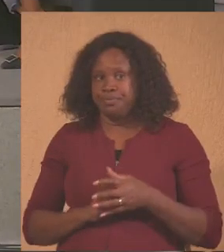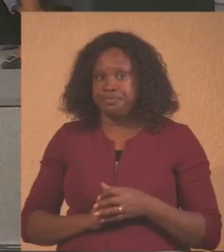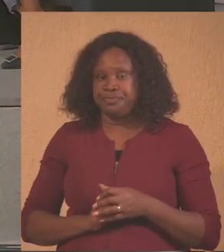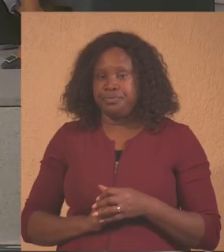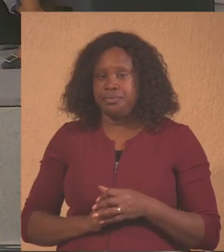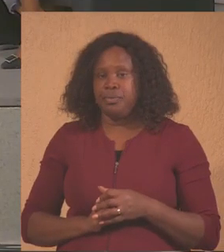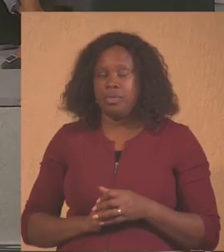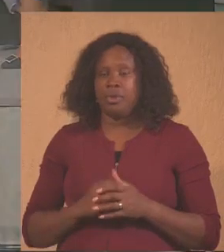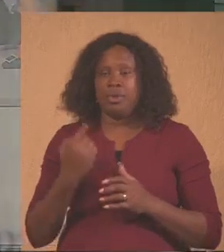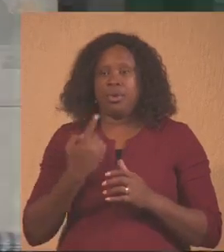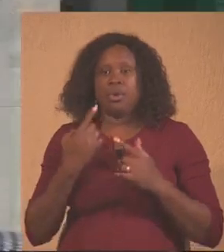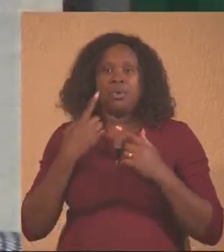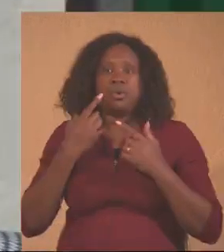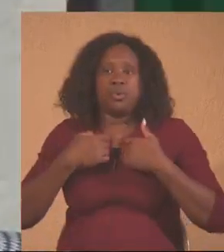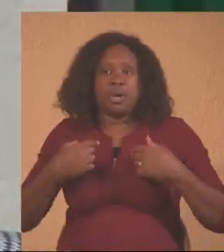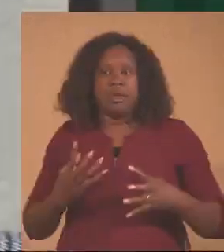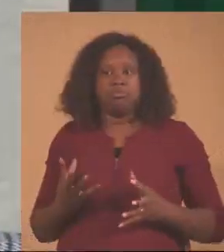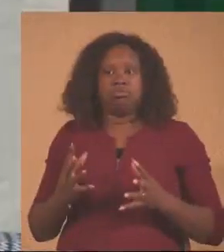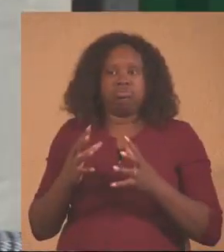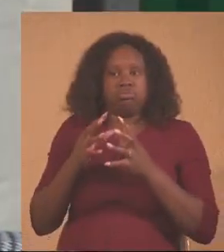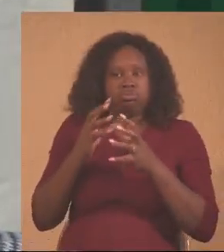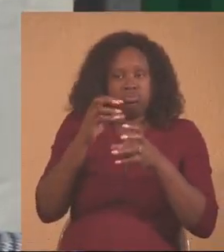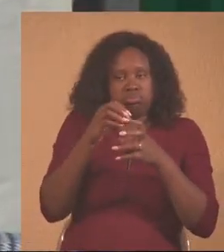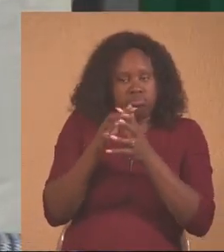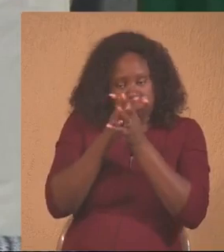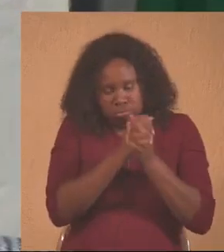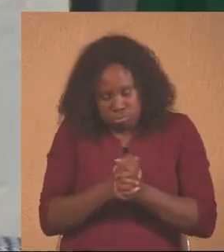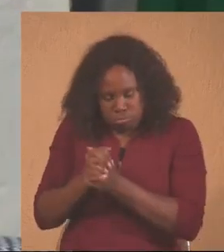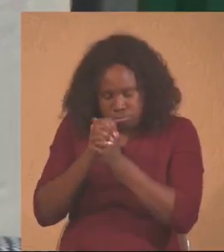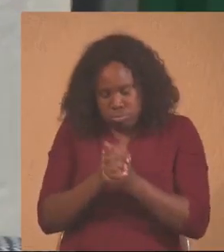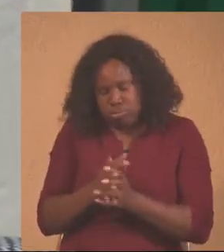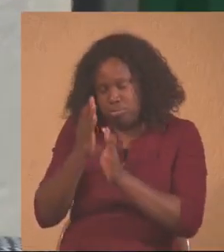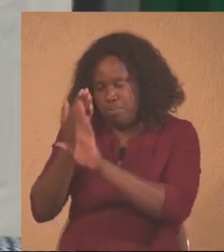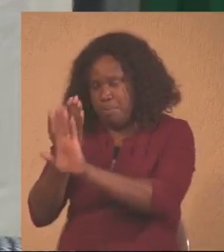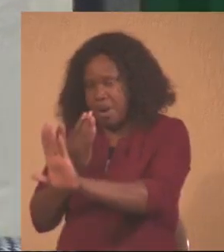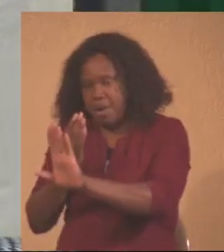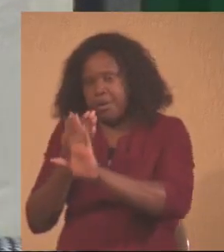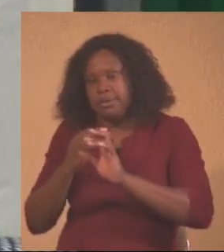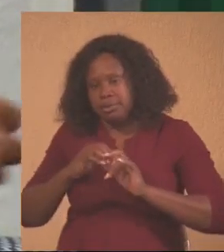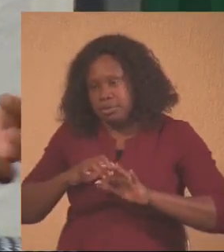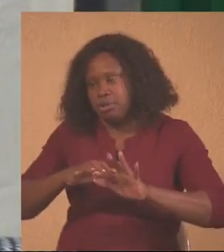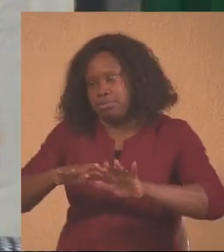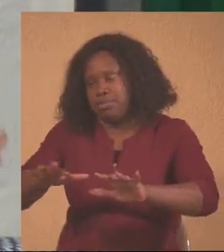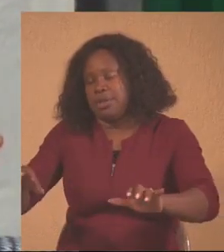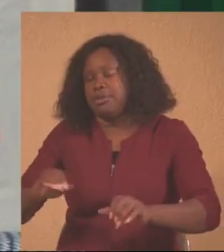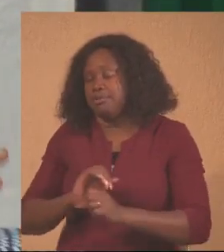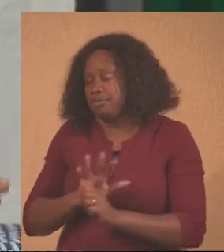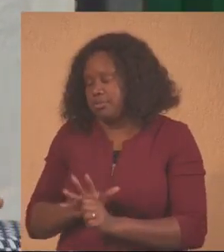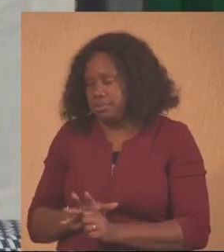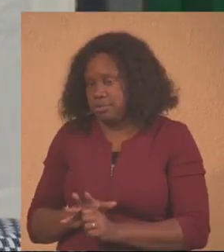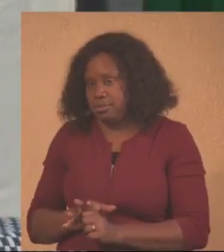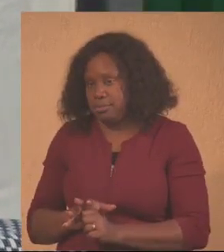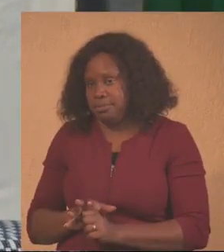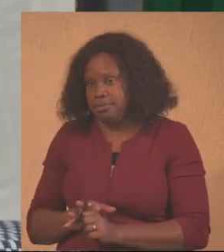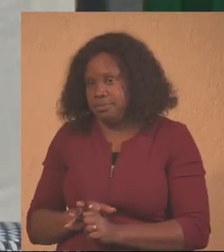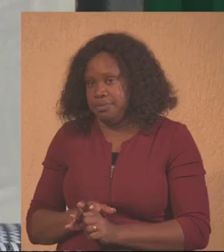join hands in preventing, the spread of COVID-19 that we'll be